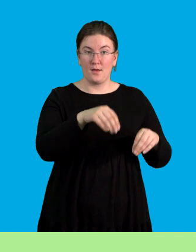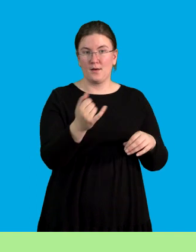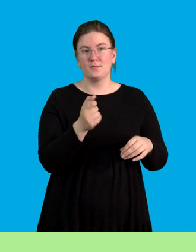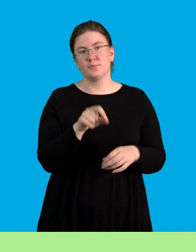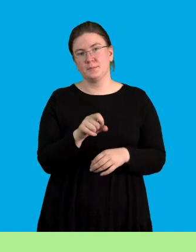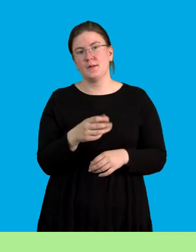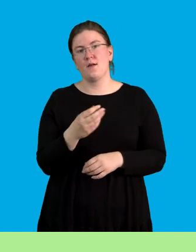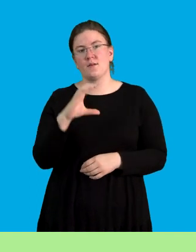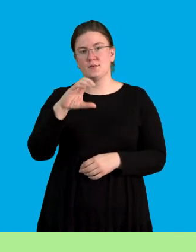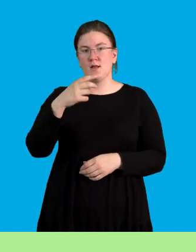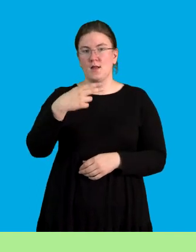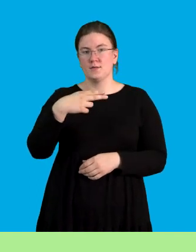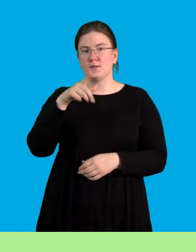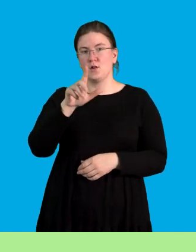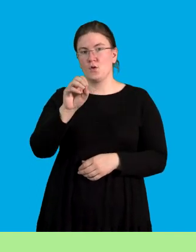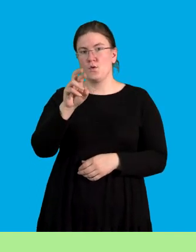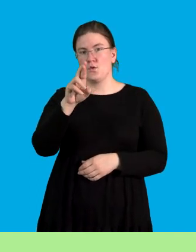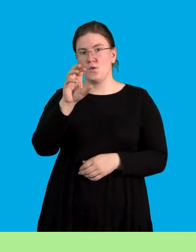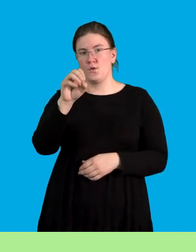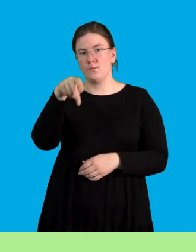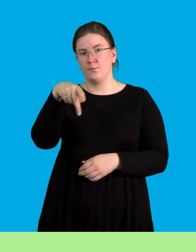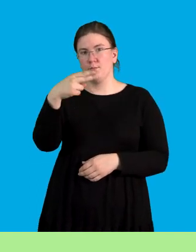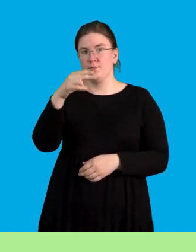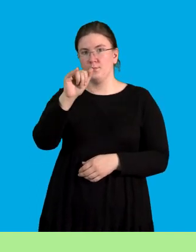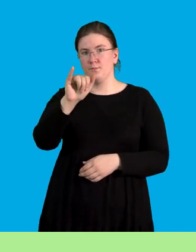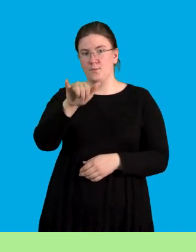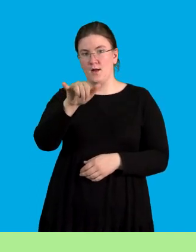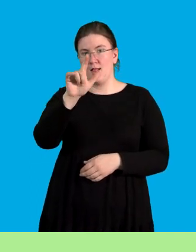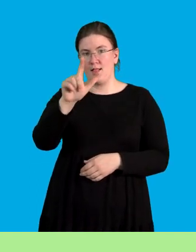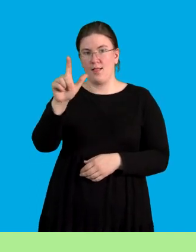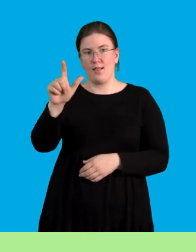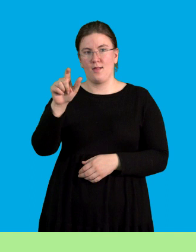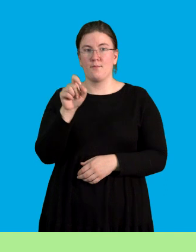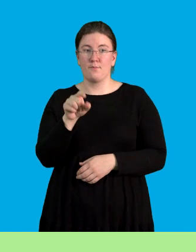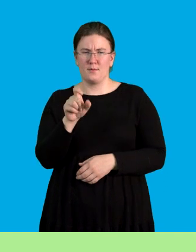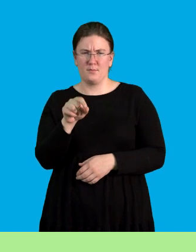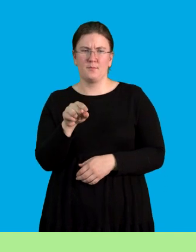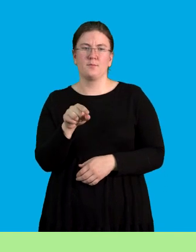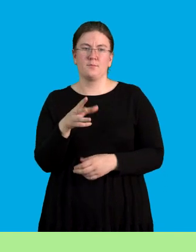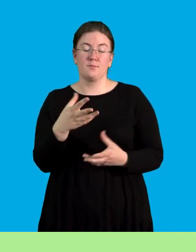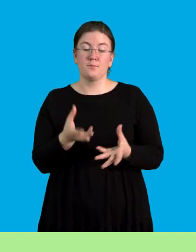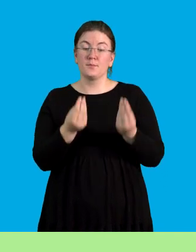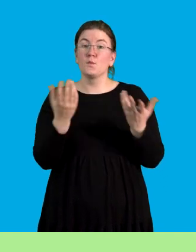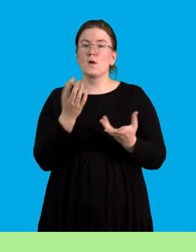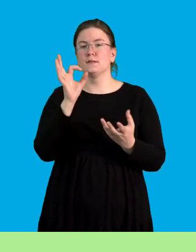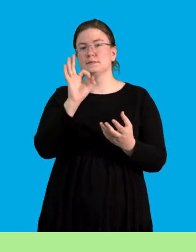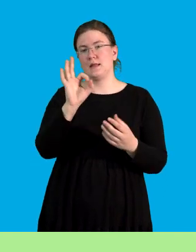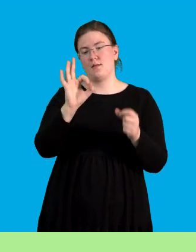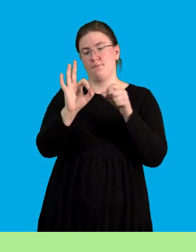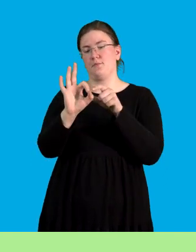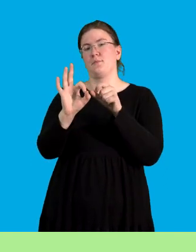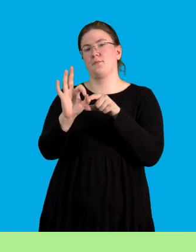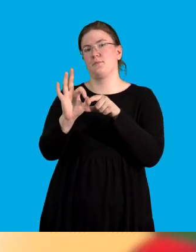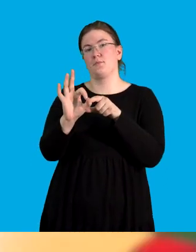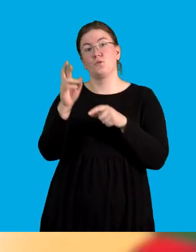Plant-like protists have chlorophyll. This is a pigment that is found in cells. If you